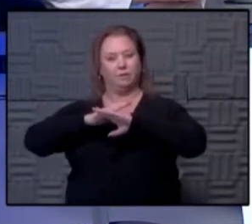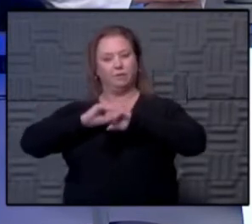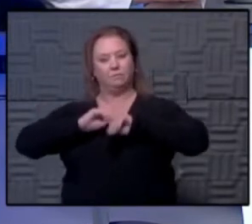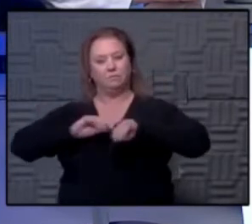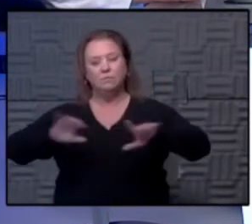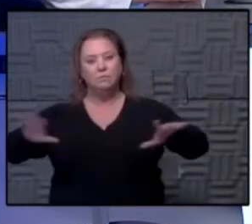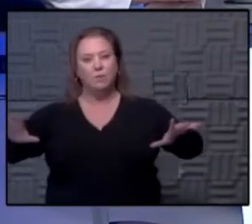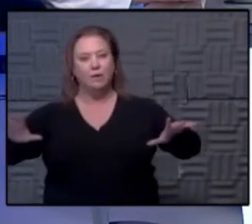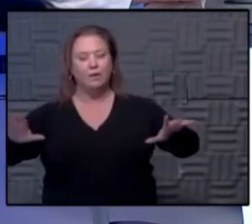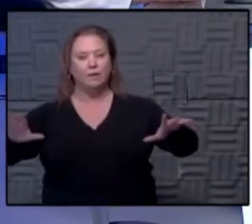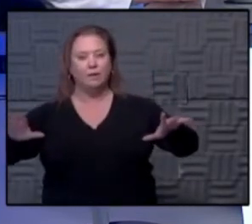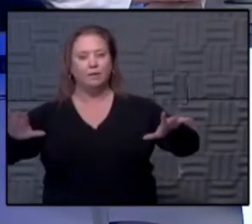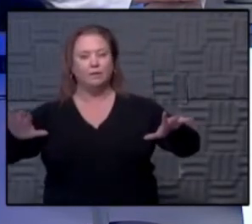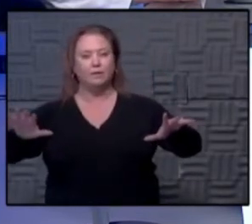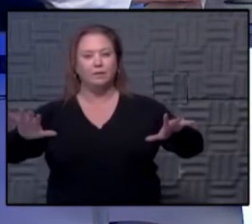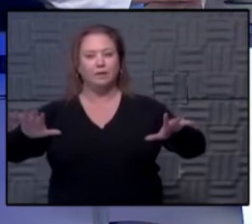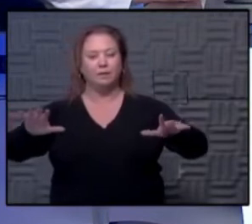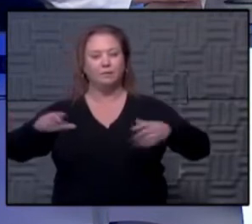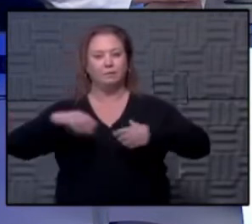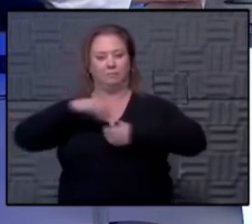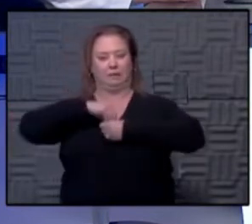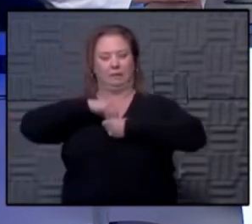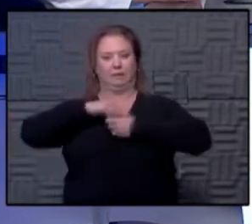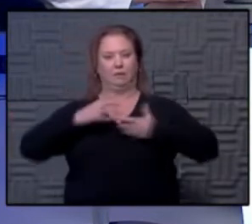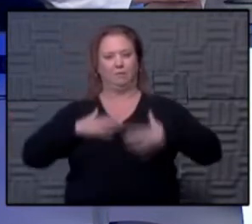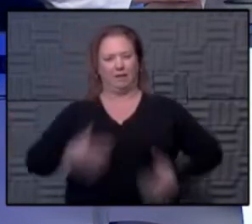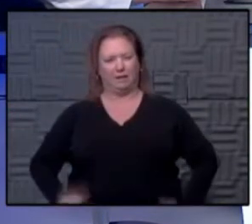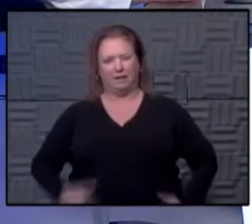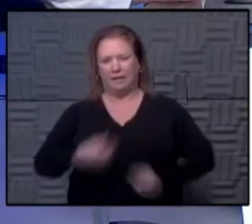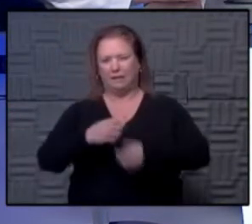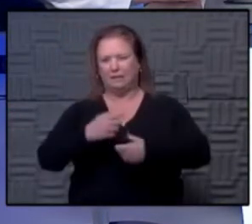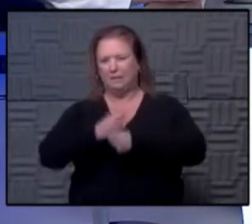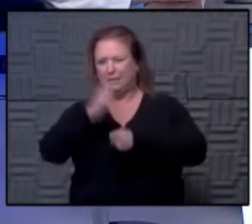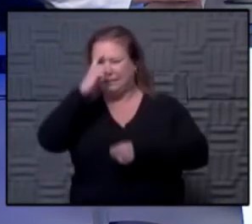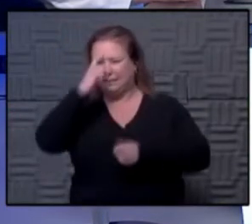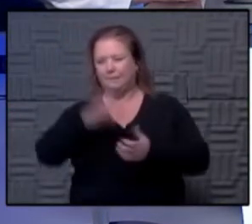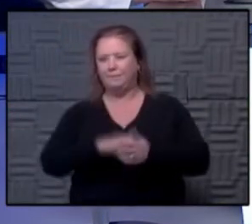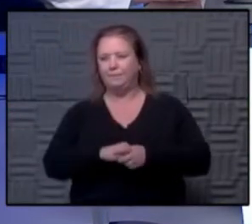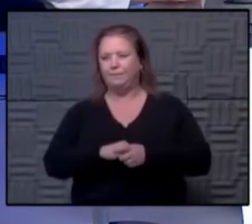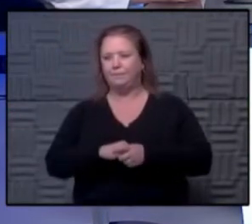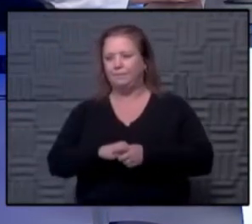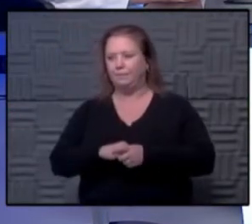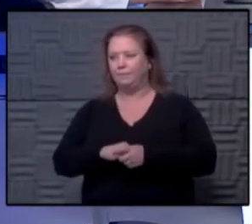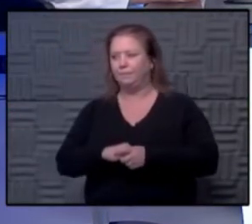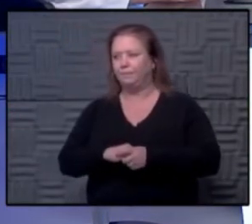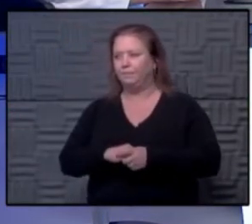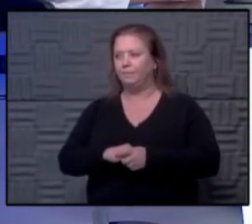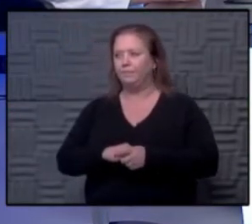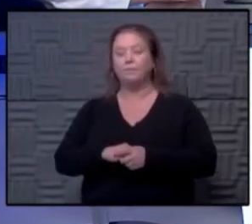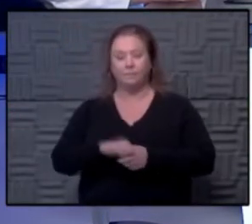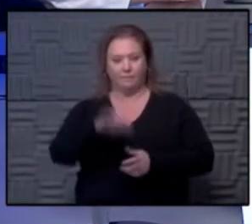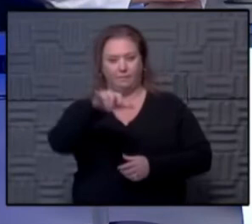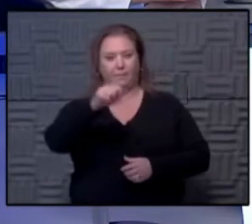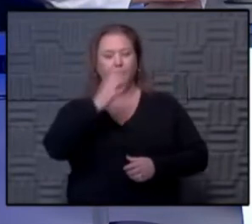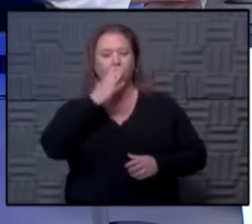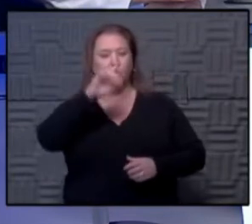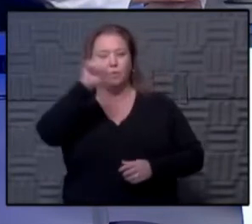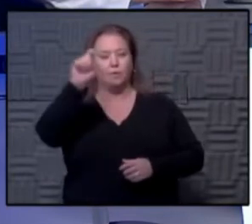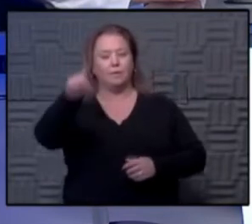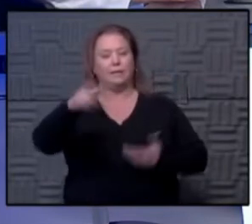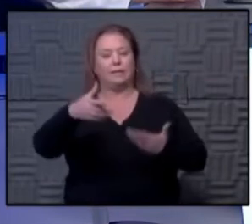getting into your body. Am I making sense with that? Yeah. Great question as well. I think that